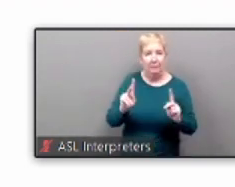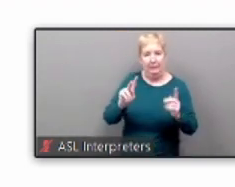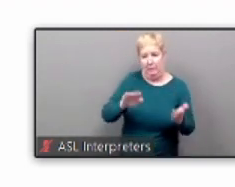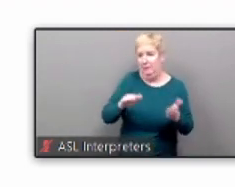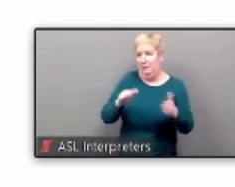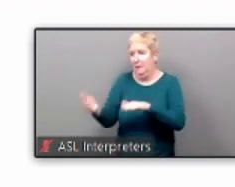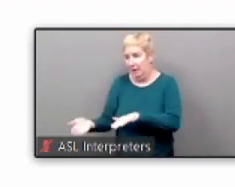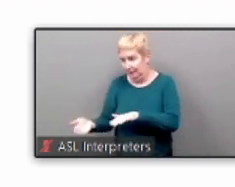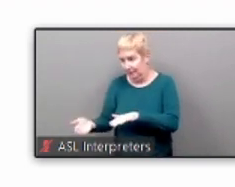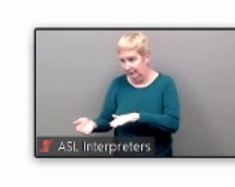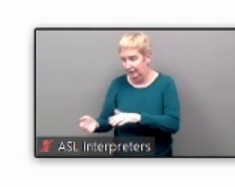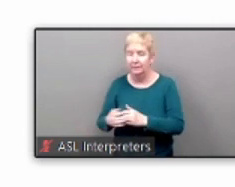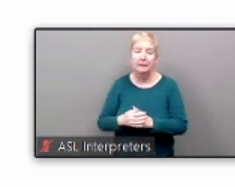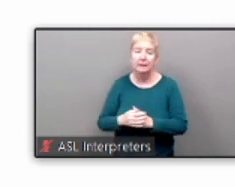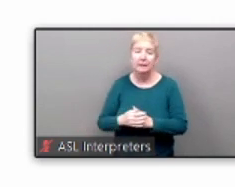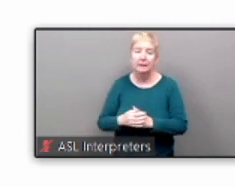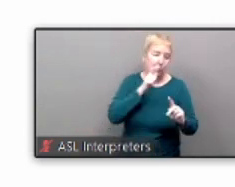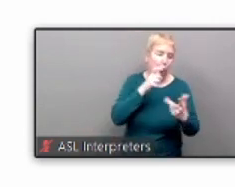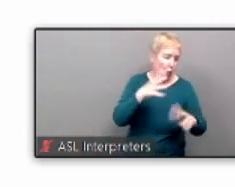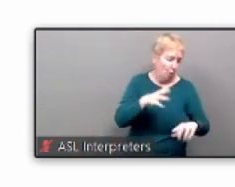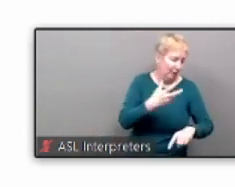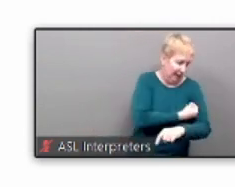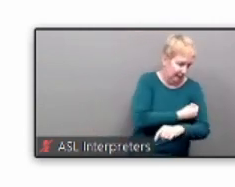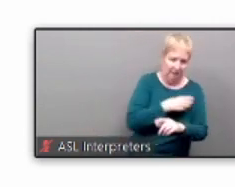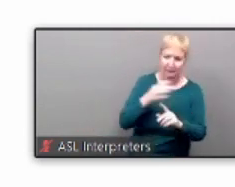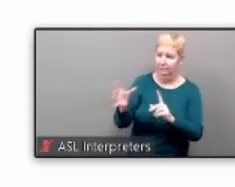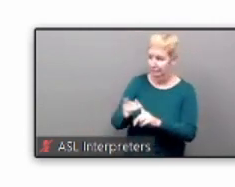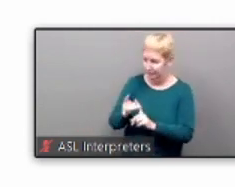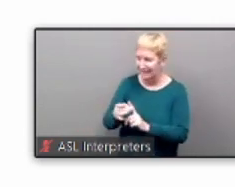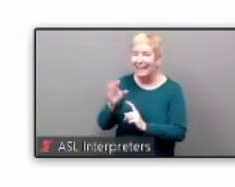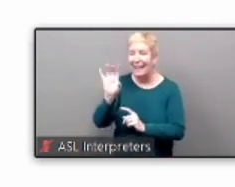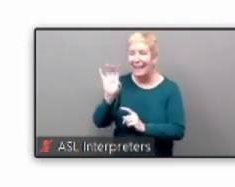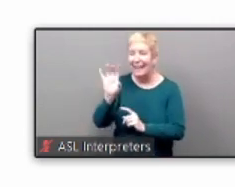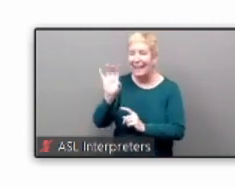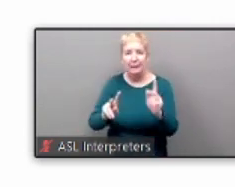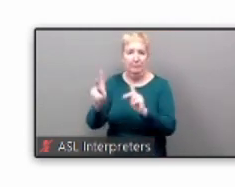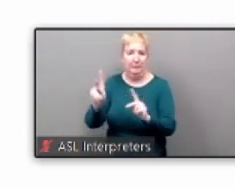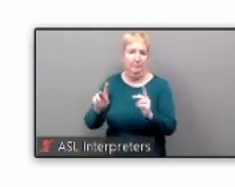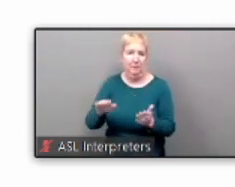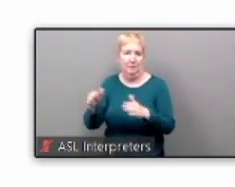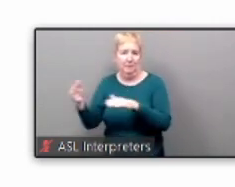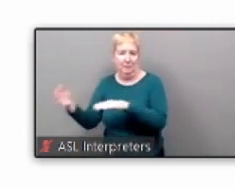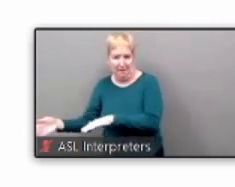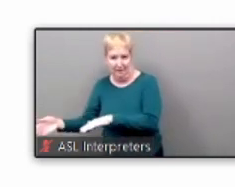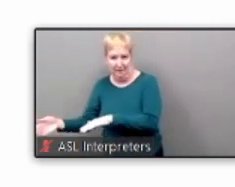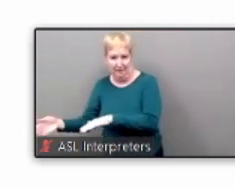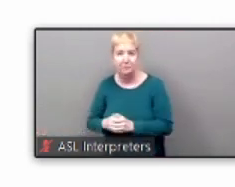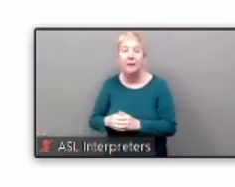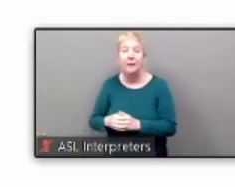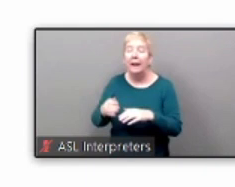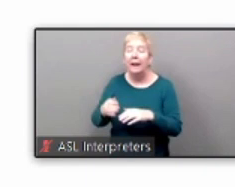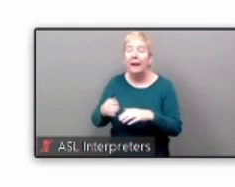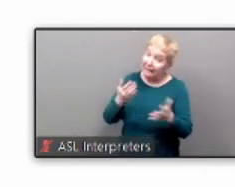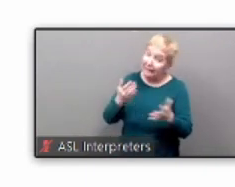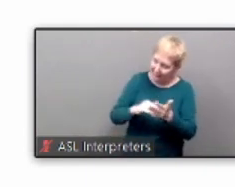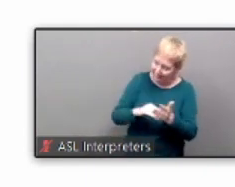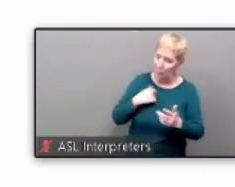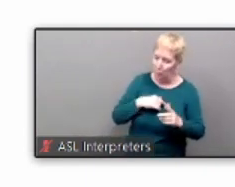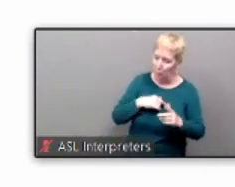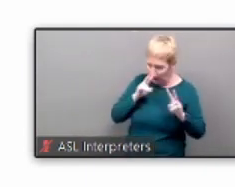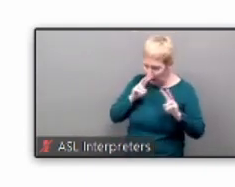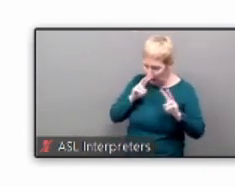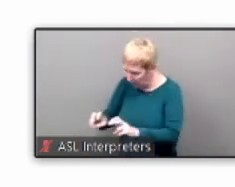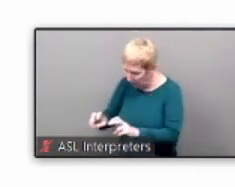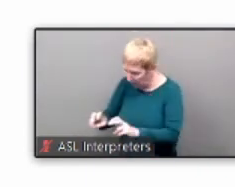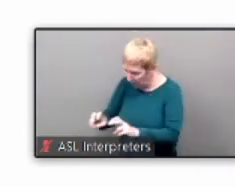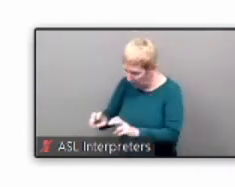identified among our vaccine breakthrough cases identified through surveillance. After further investigation, 6